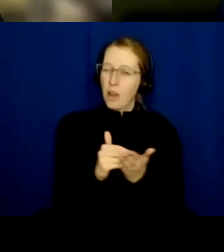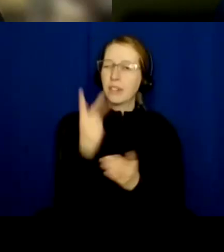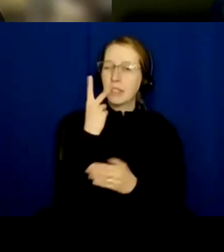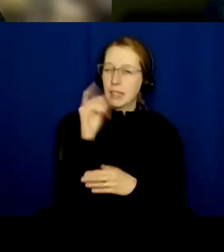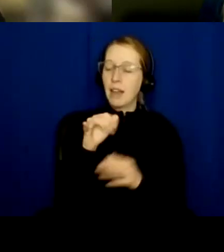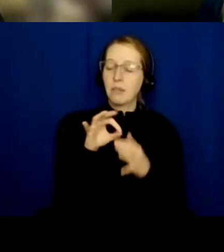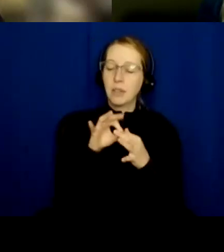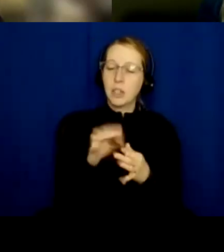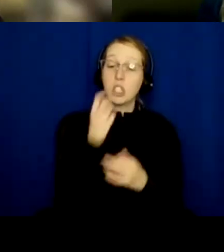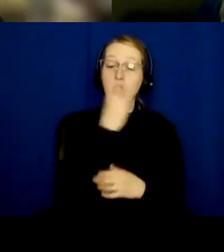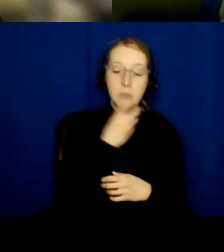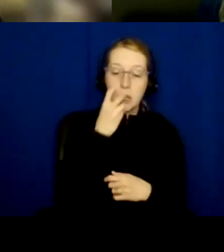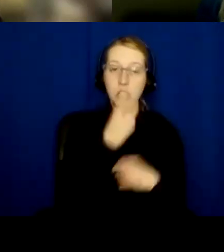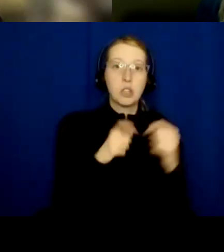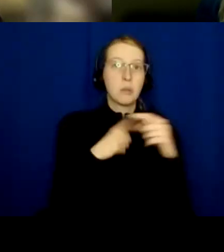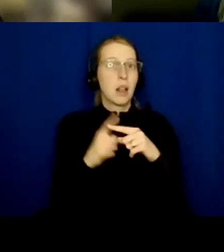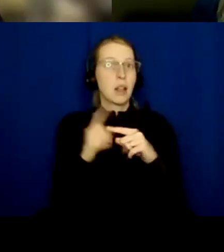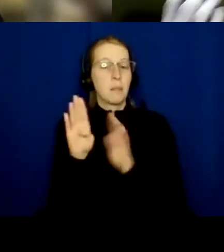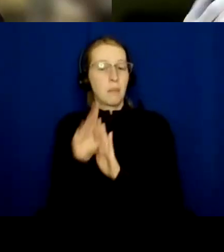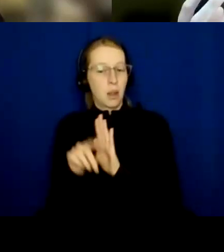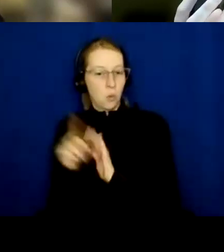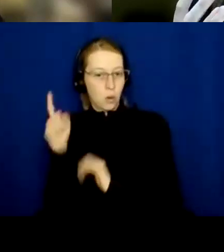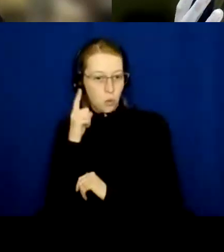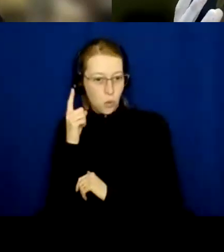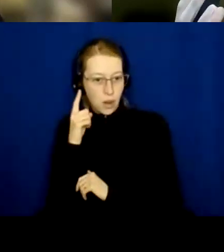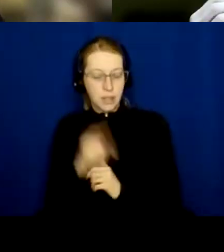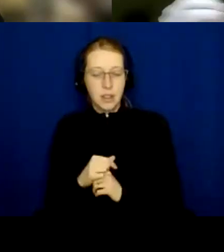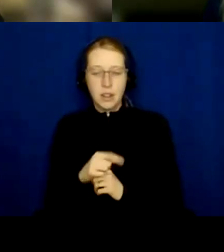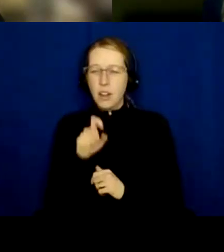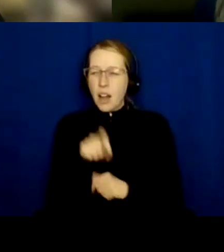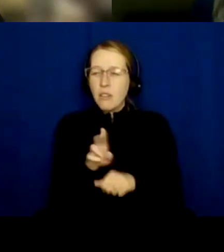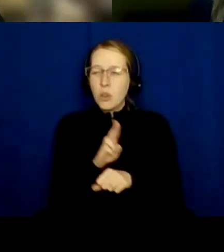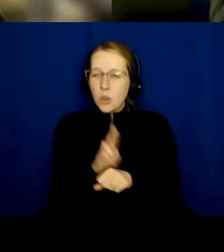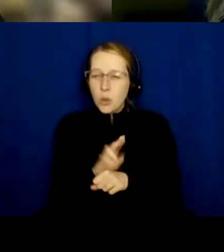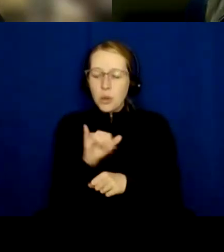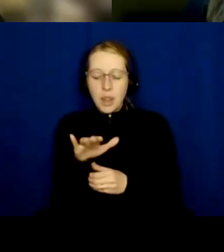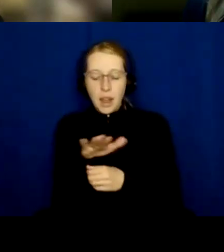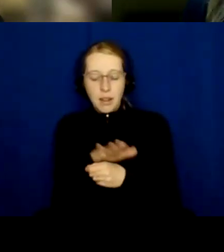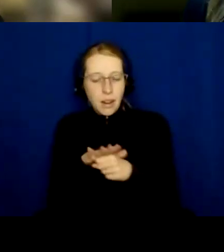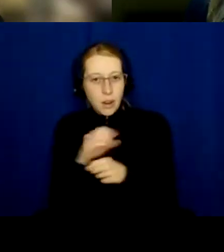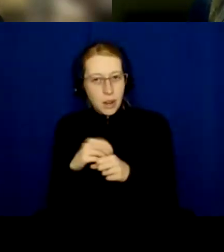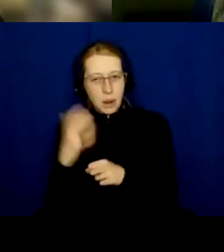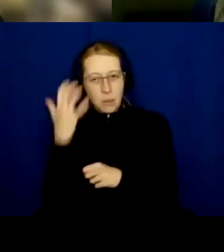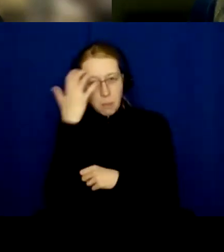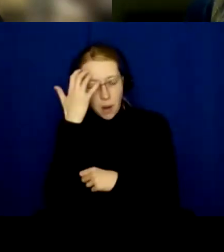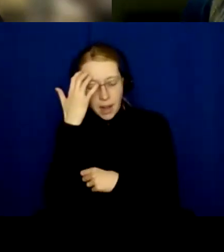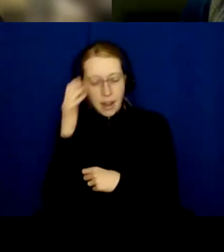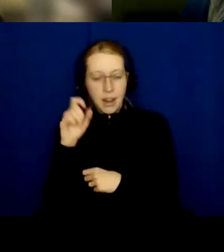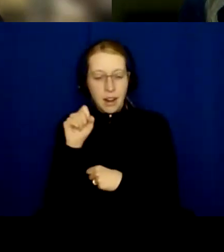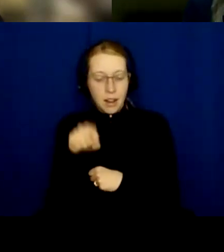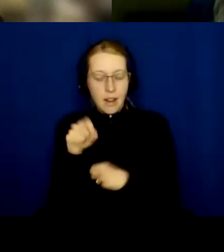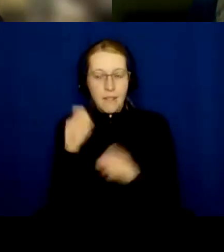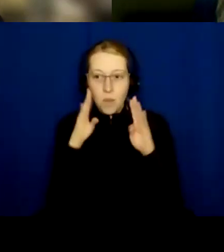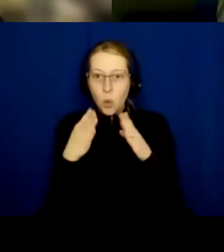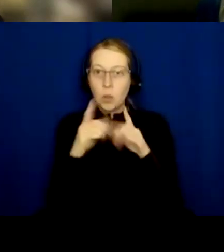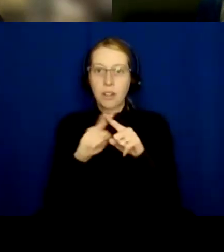sometimes. Like you really do have to use that part of your brain that can selectively attend to different things.